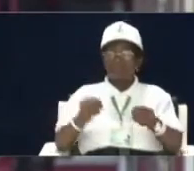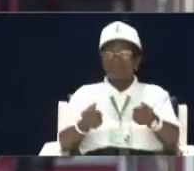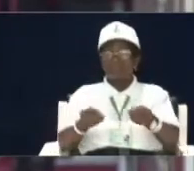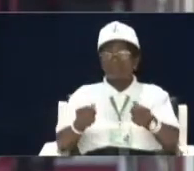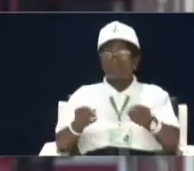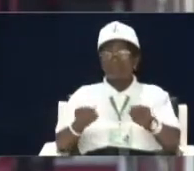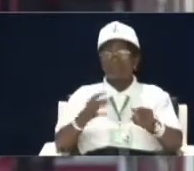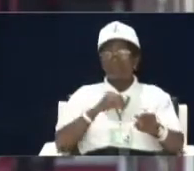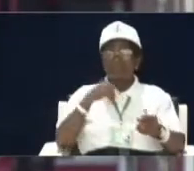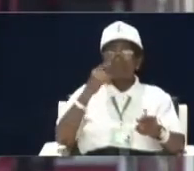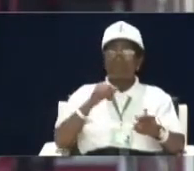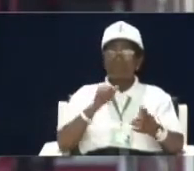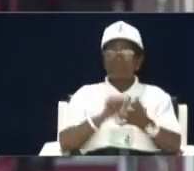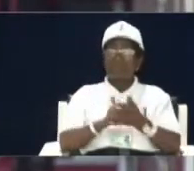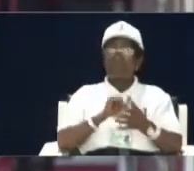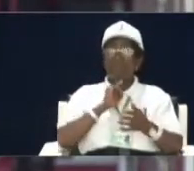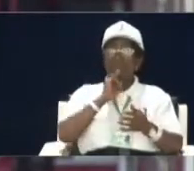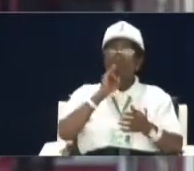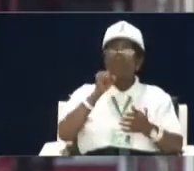and said, "That's the city.